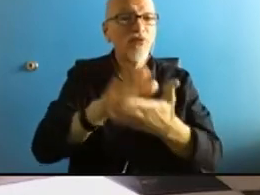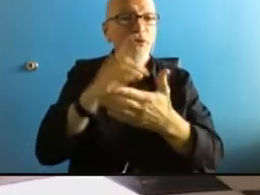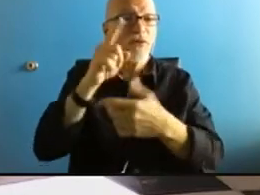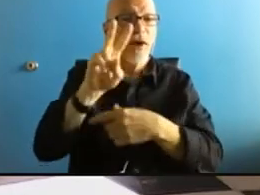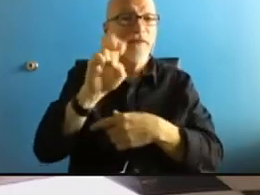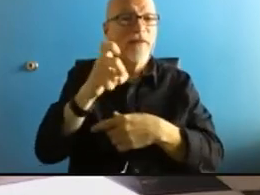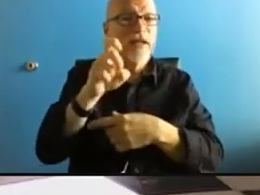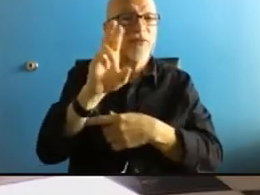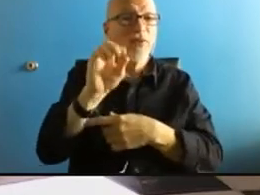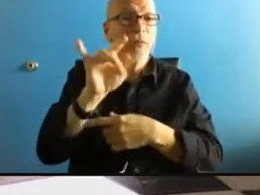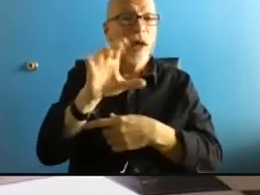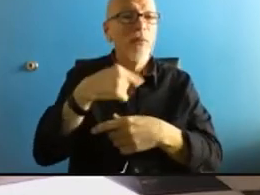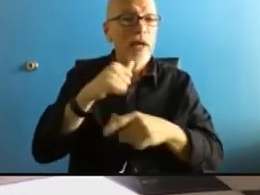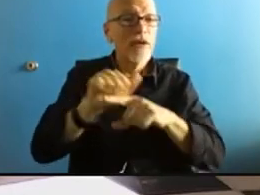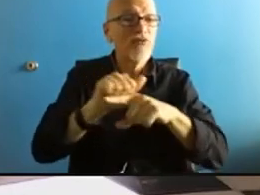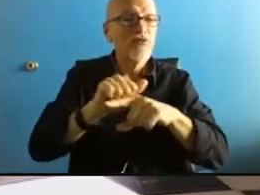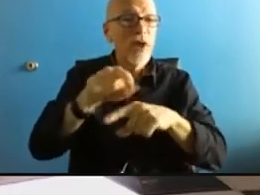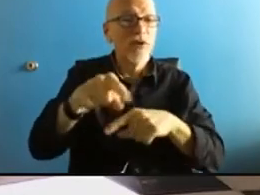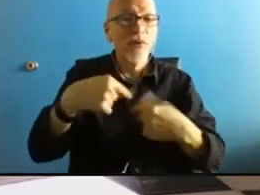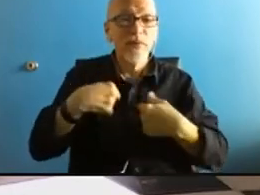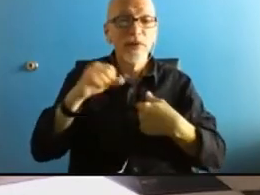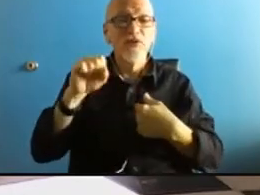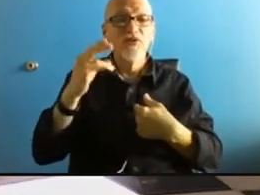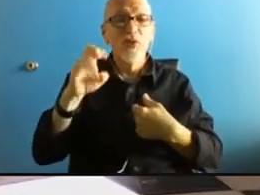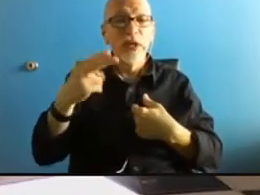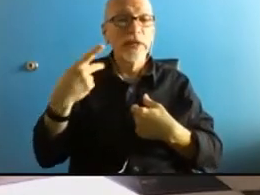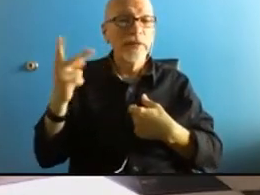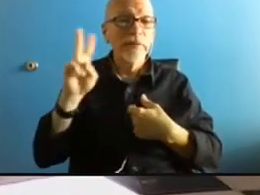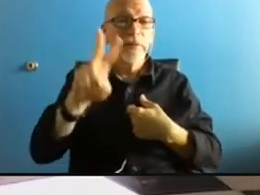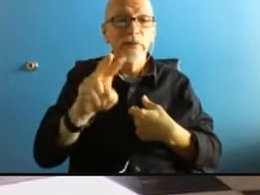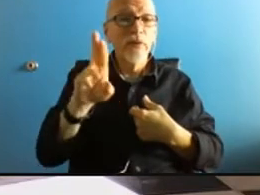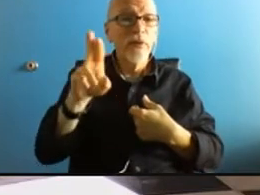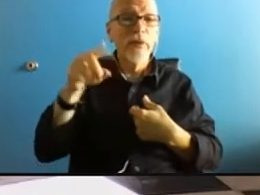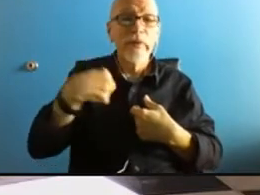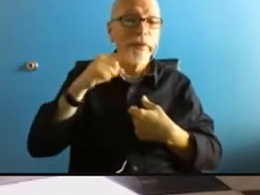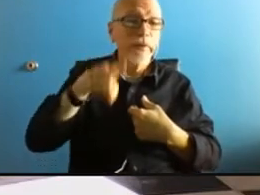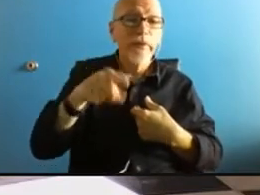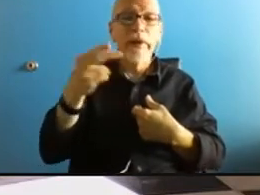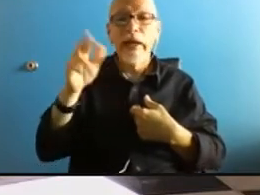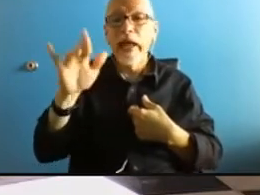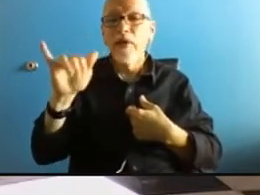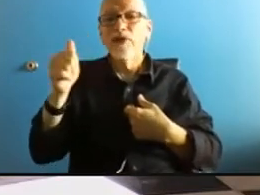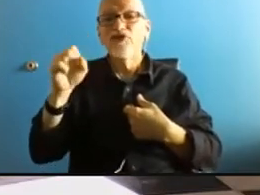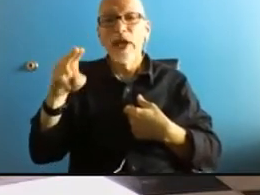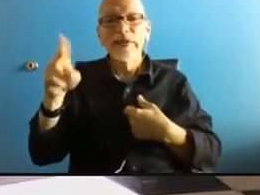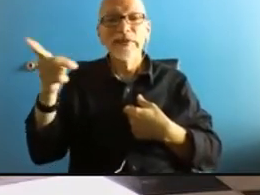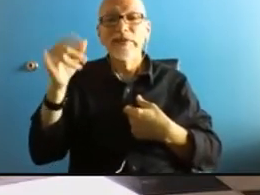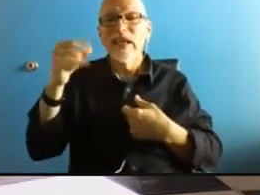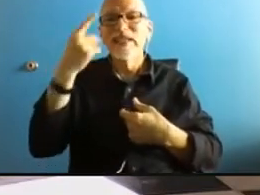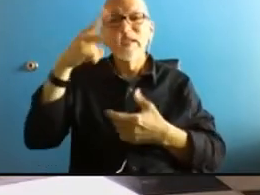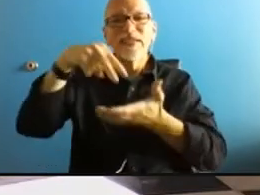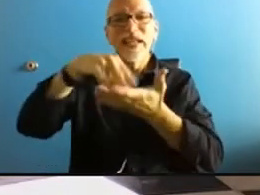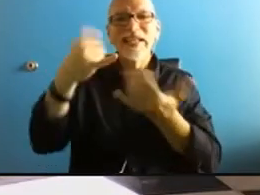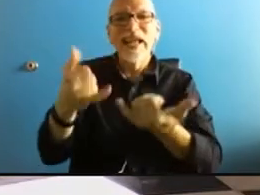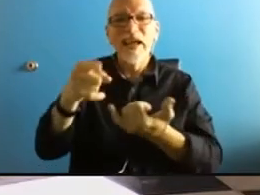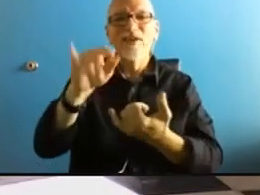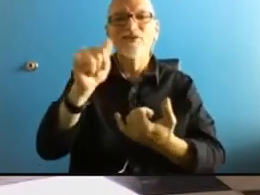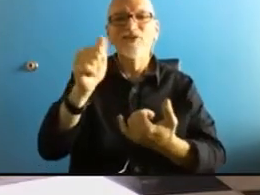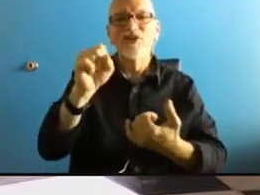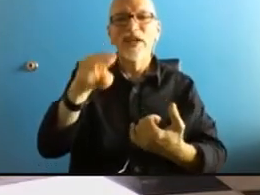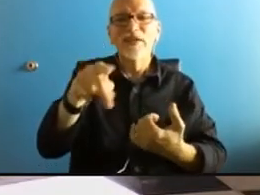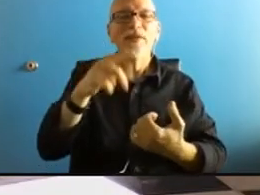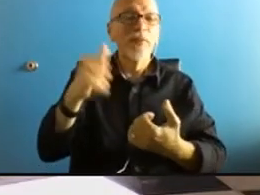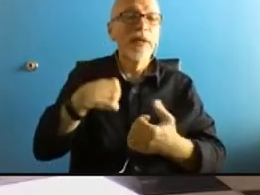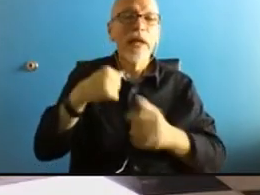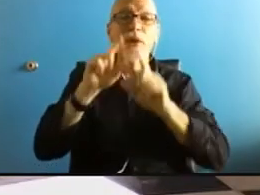you. If Shireen and I can go, or I can go, or Harry or Jason, our mother, Jason's the one standing up there right now, that we can go and